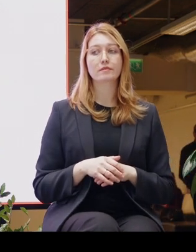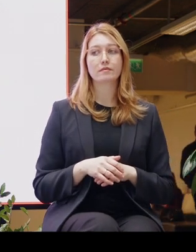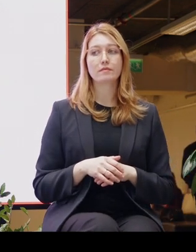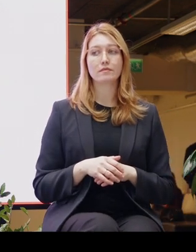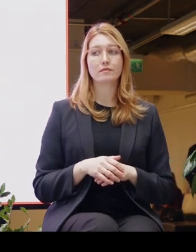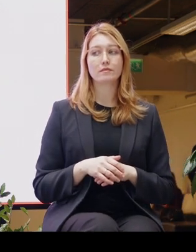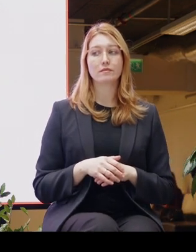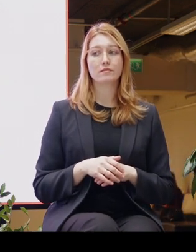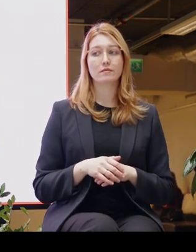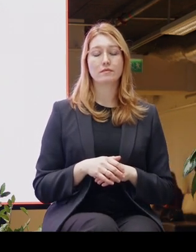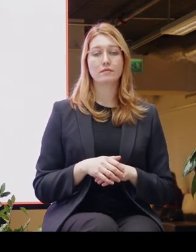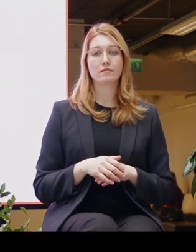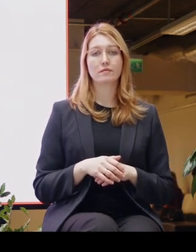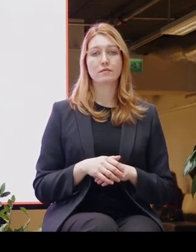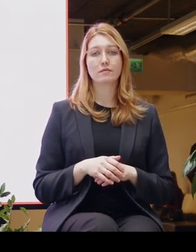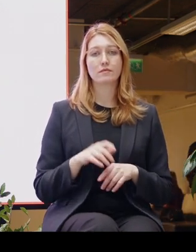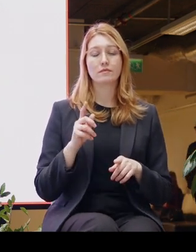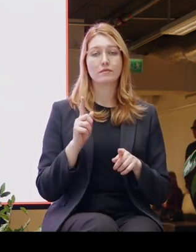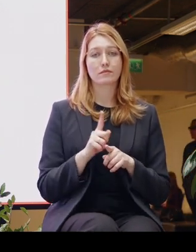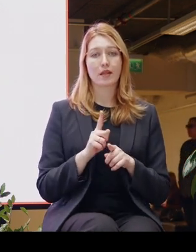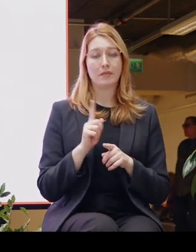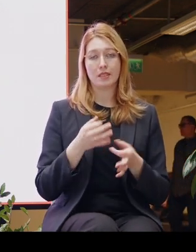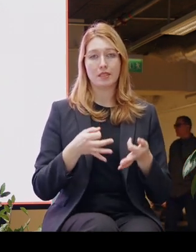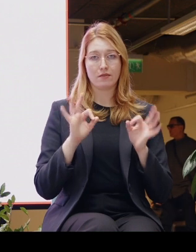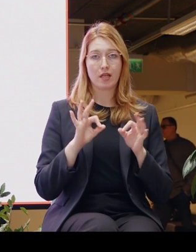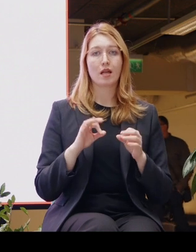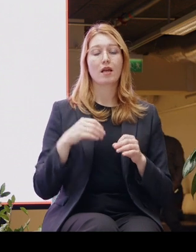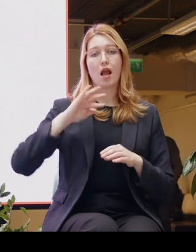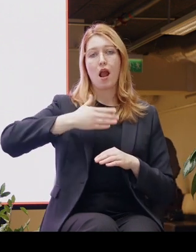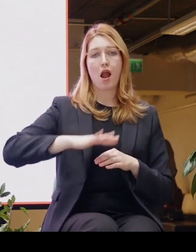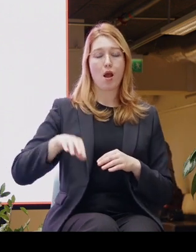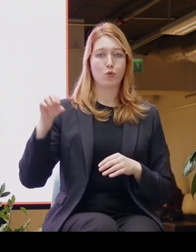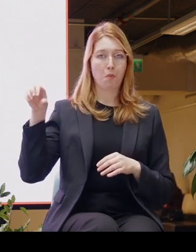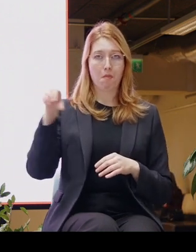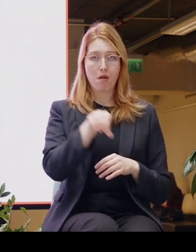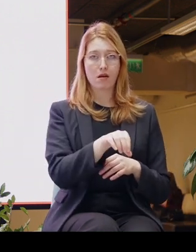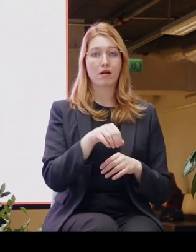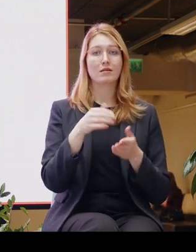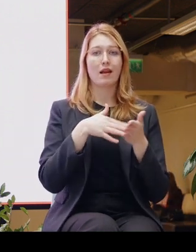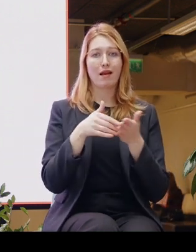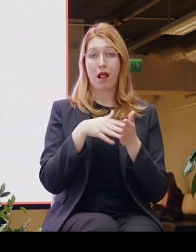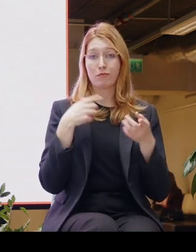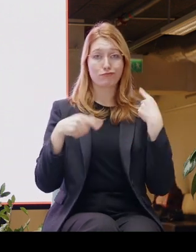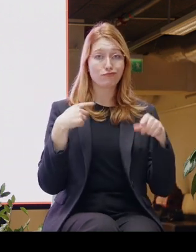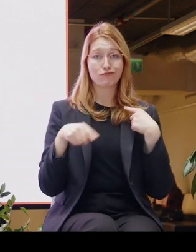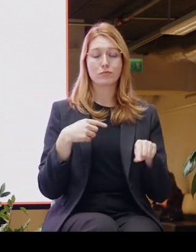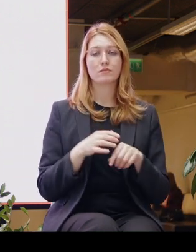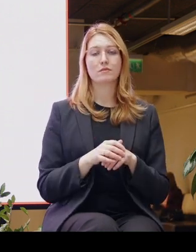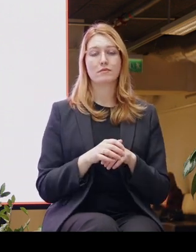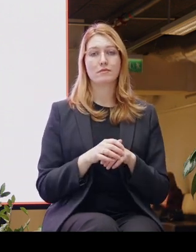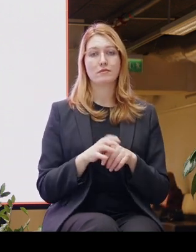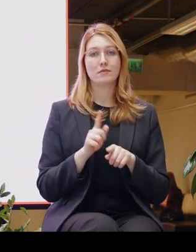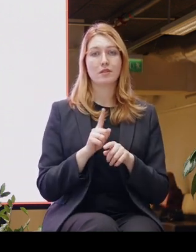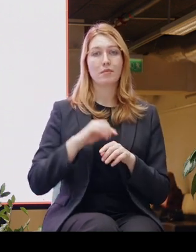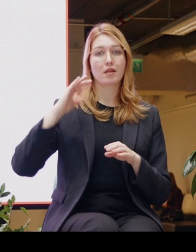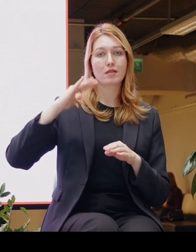Functionality. It's also important that the handrails are, the colors are different from the wall and the stairs